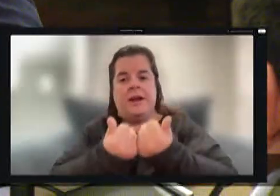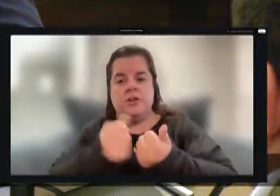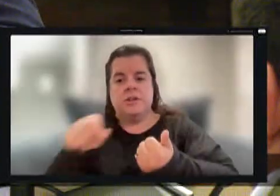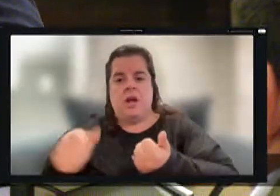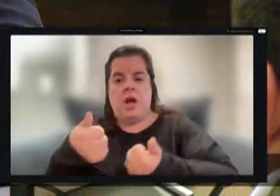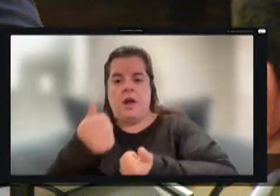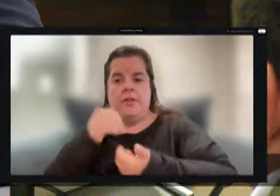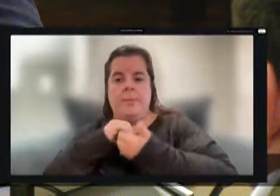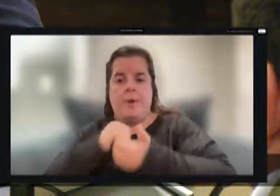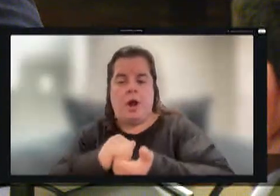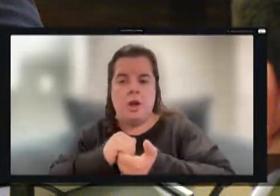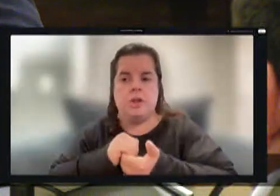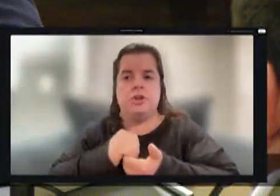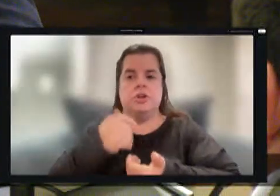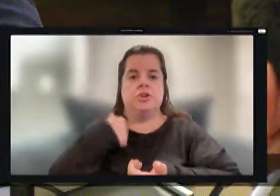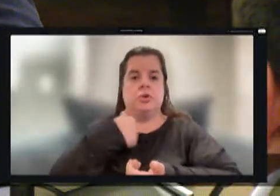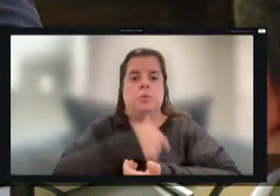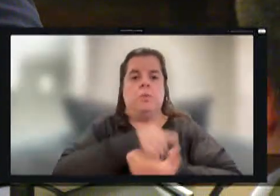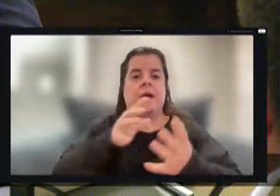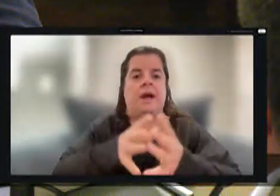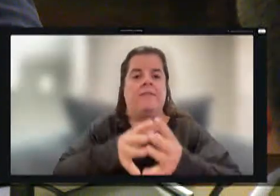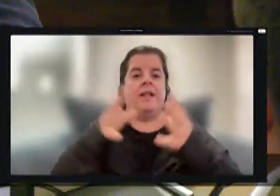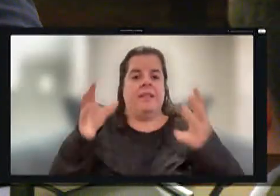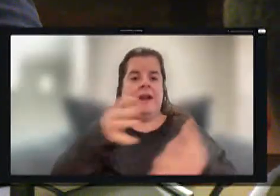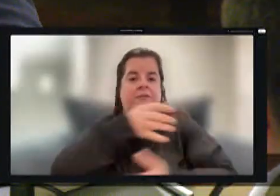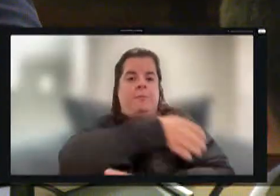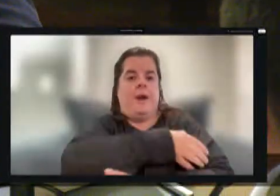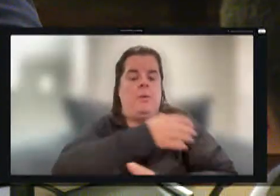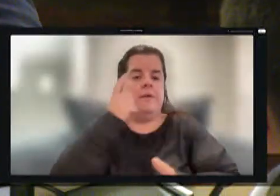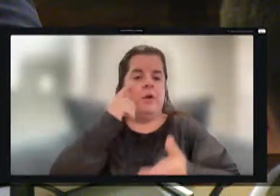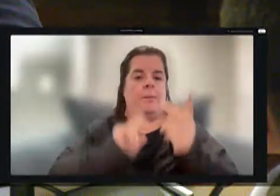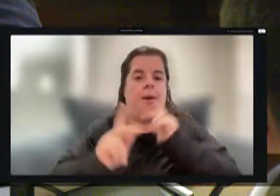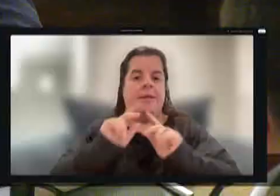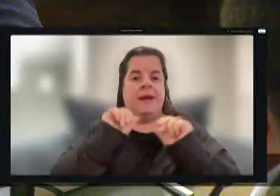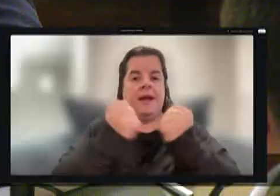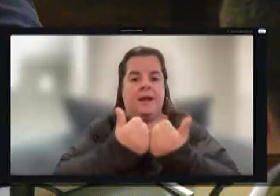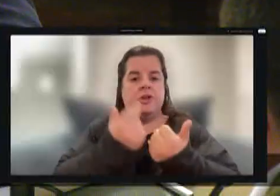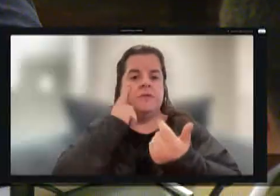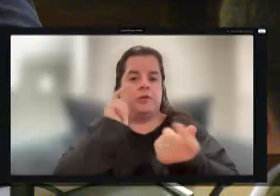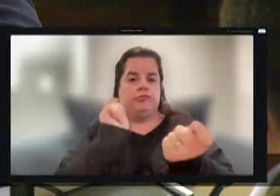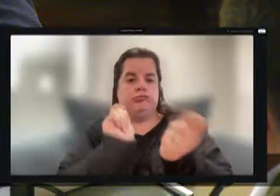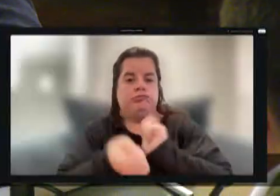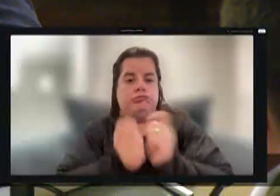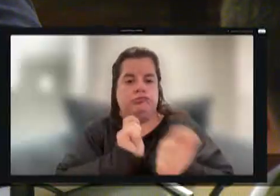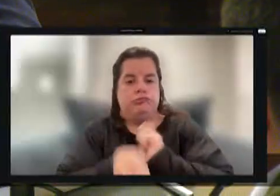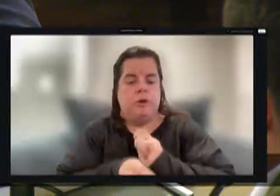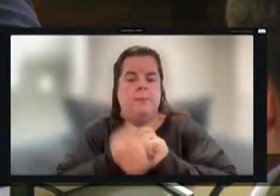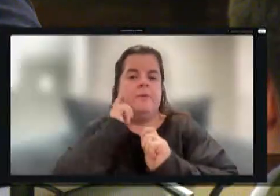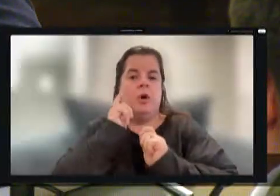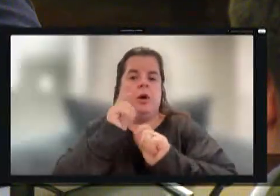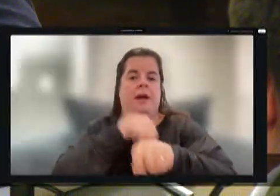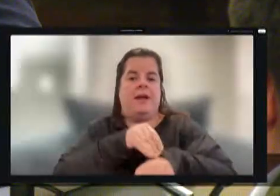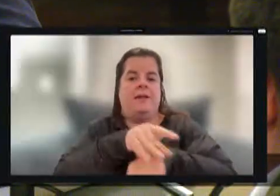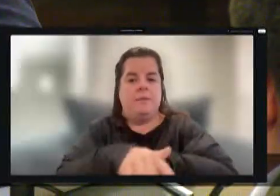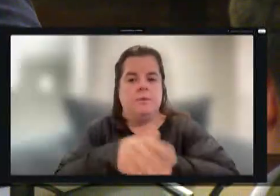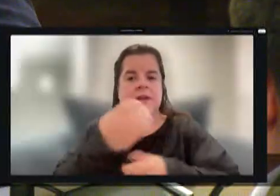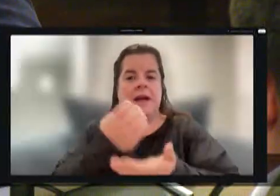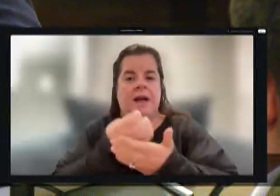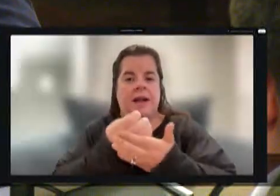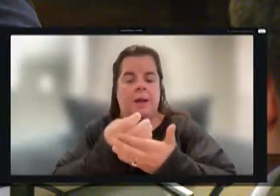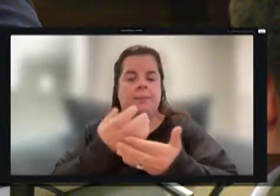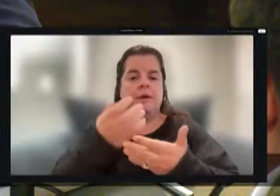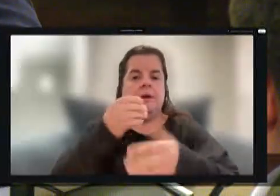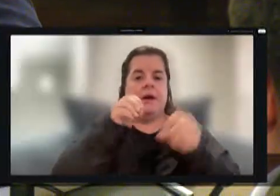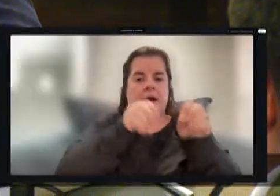we have tremendous power as public agencies to shape and influence economic opportunity in